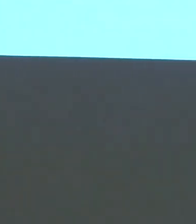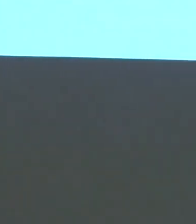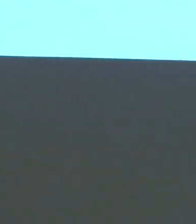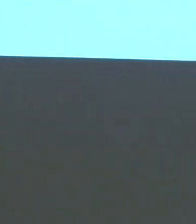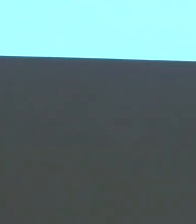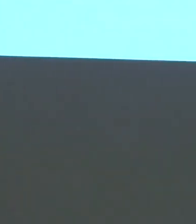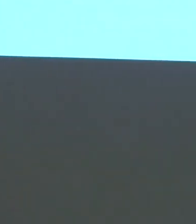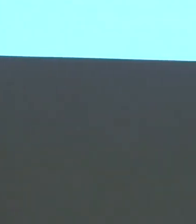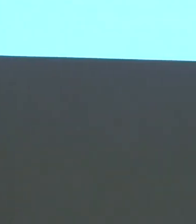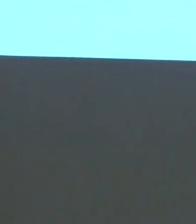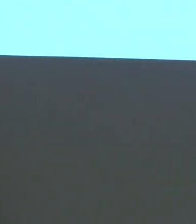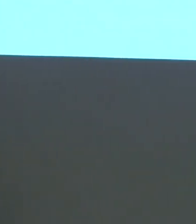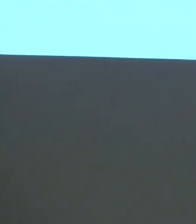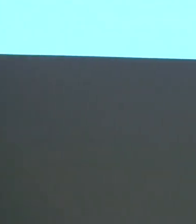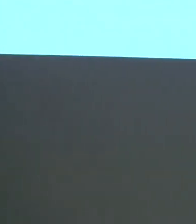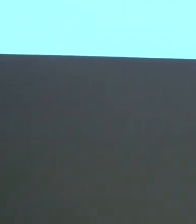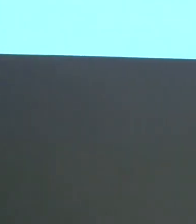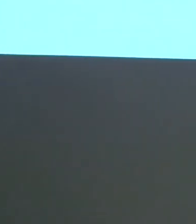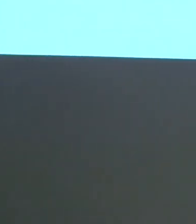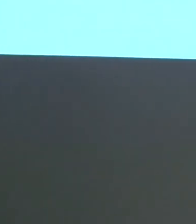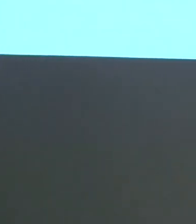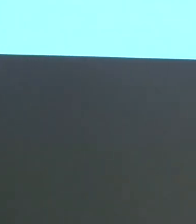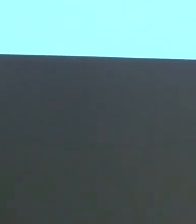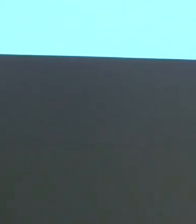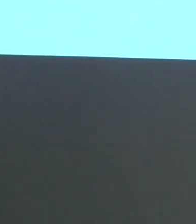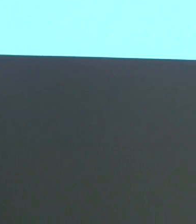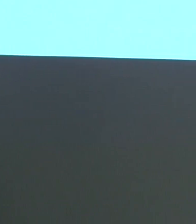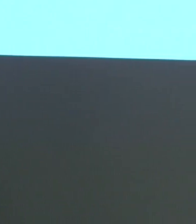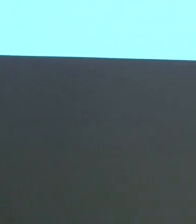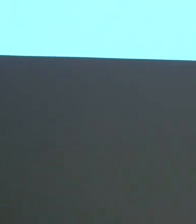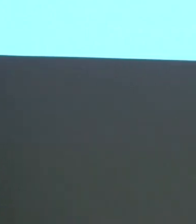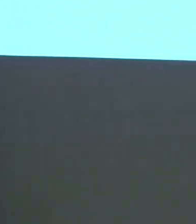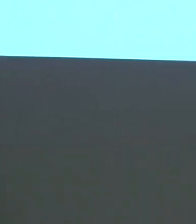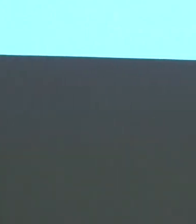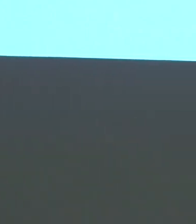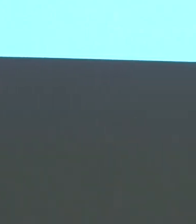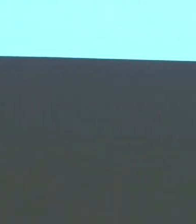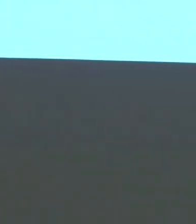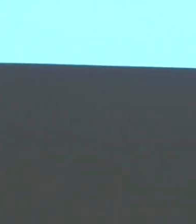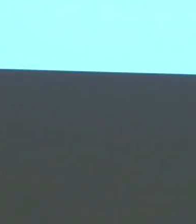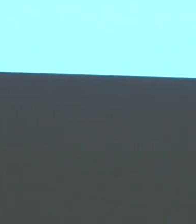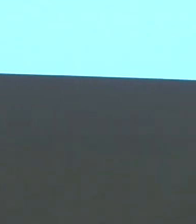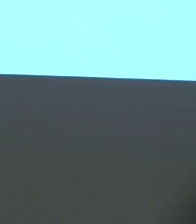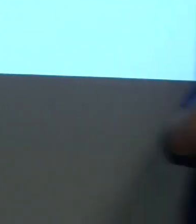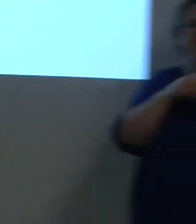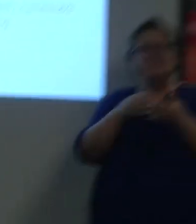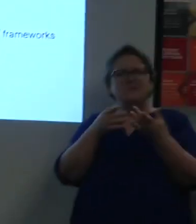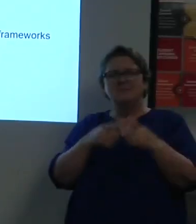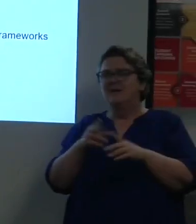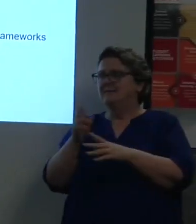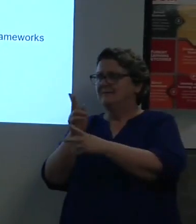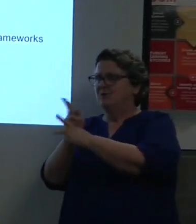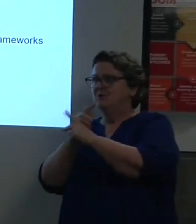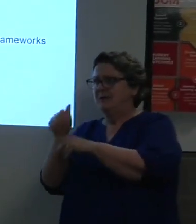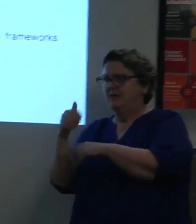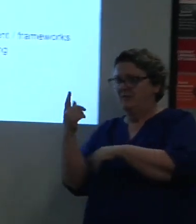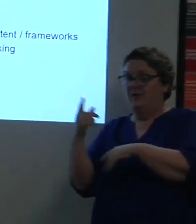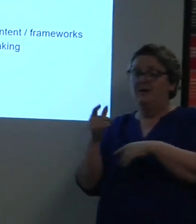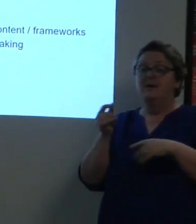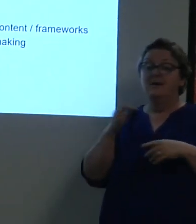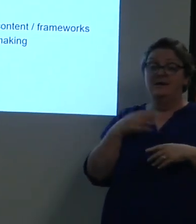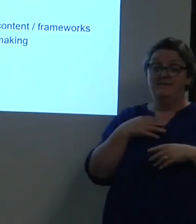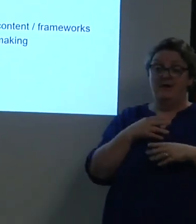people are making decisions. So this often also applies even if you're using another one. You want to make sure if I write